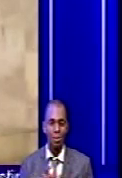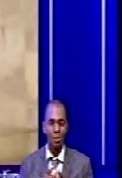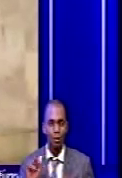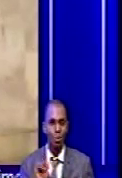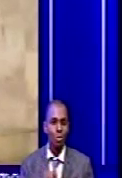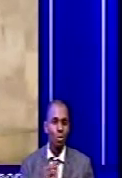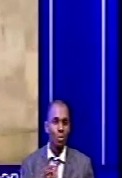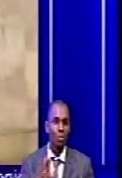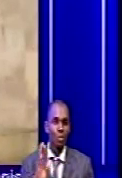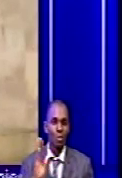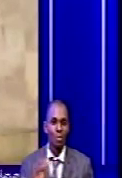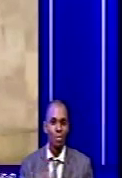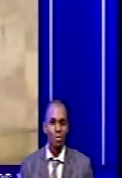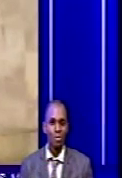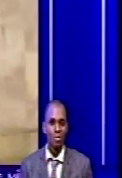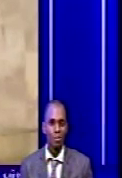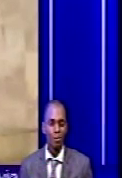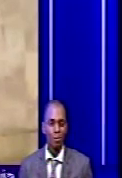since 2013.